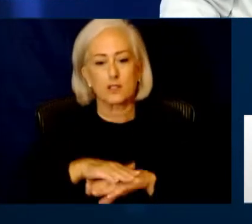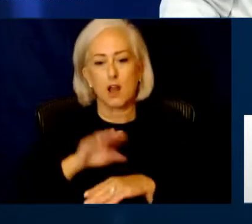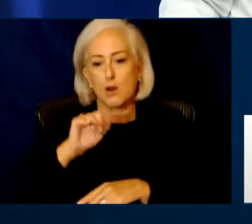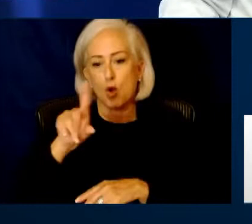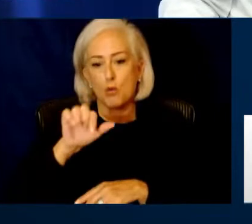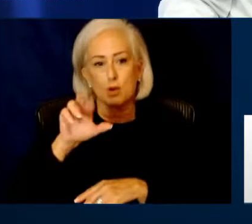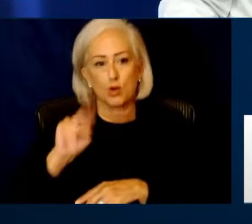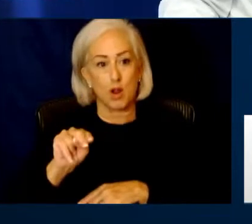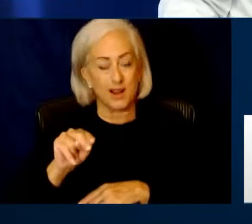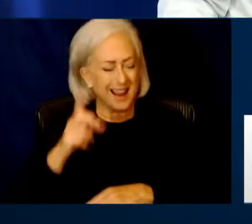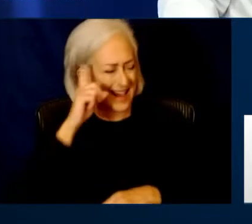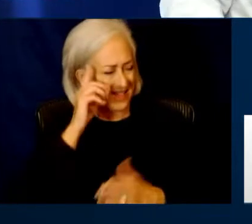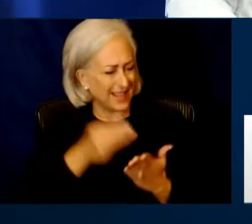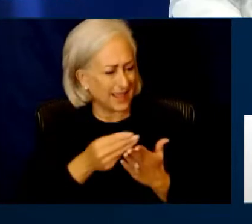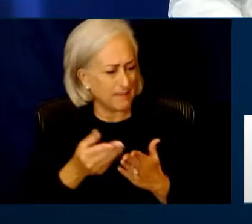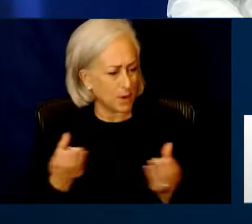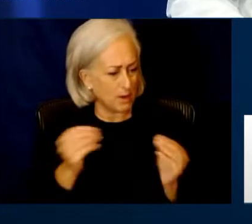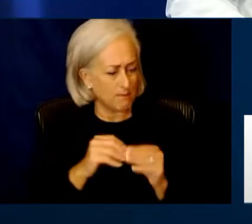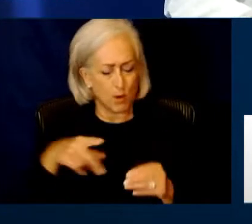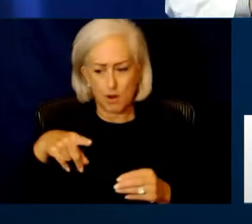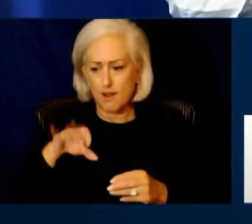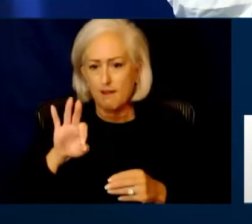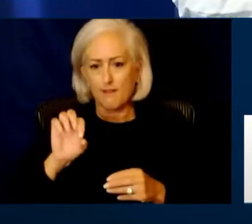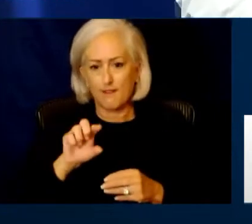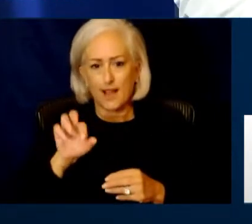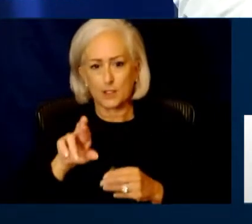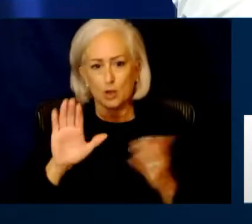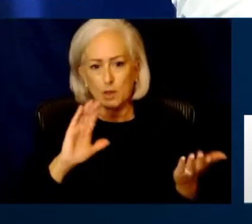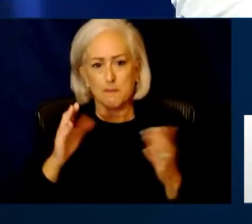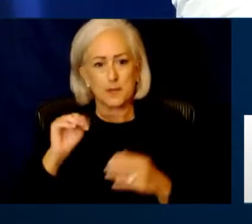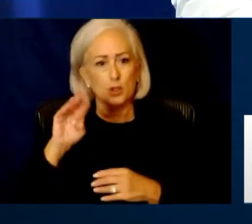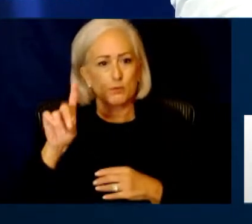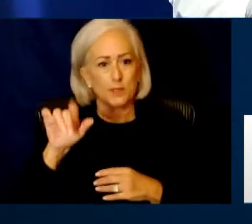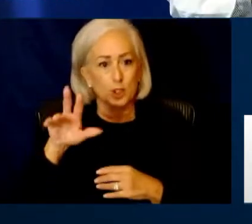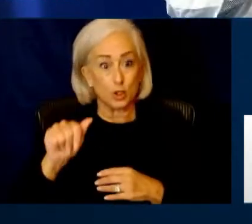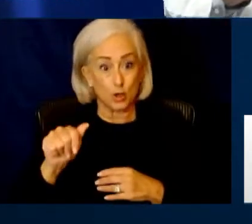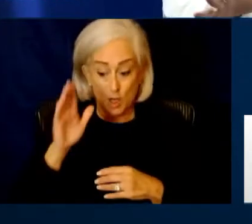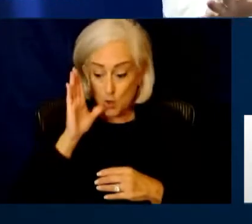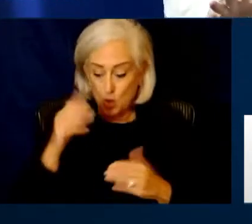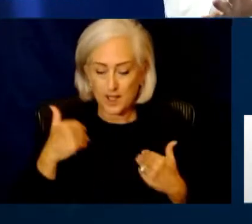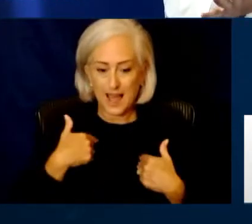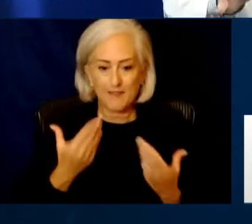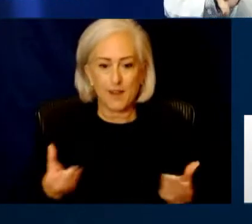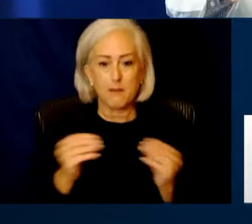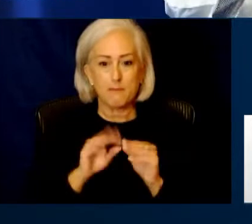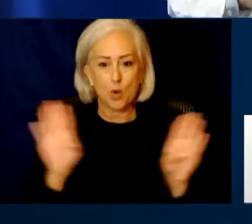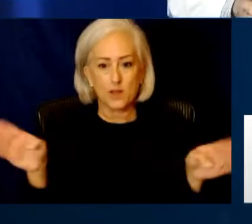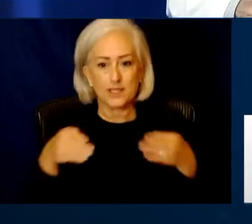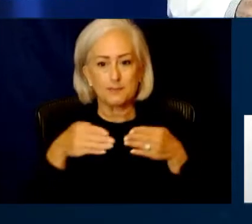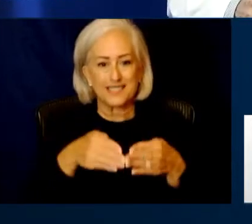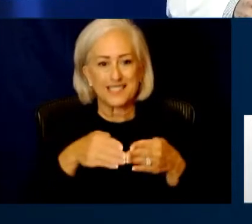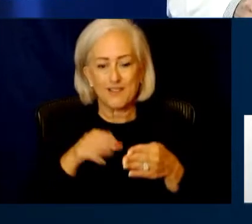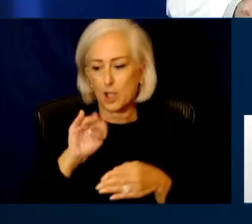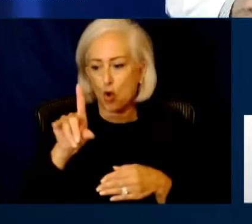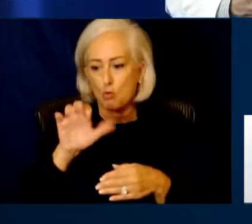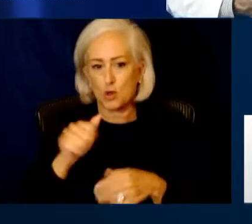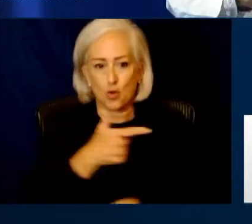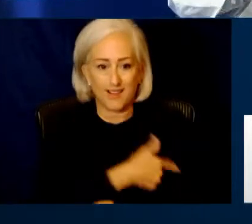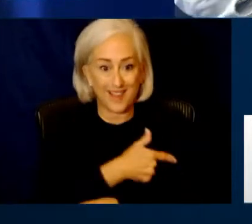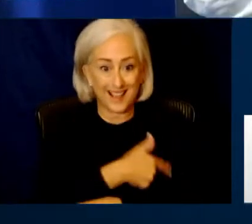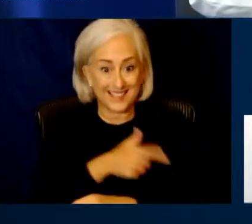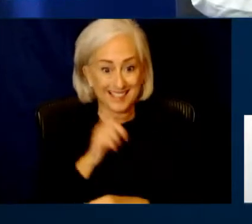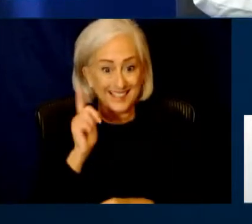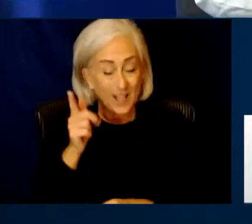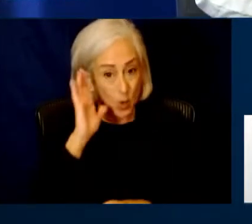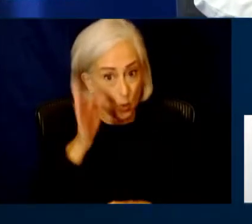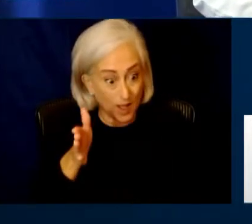Pfizer vaccination than Moderna. So we're going to have a lot of this Omicron-specific vaccination. We've talked before. It's